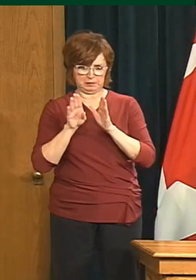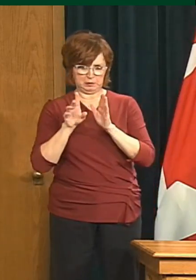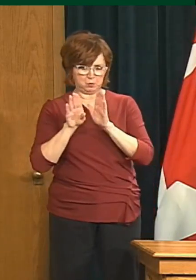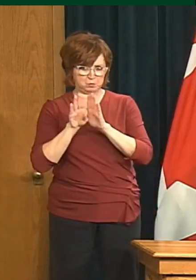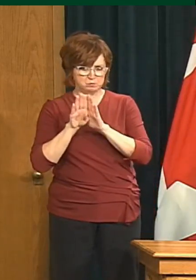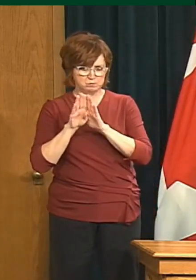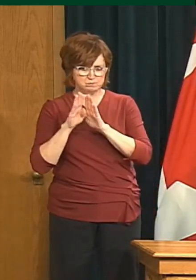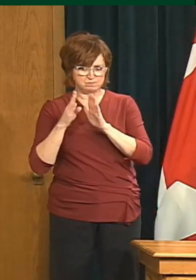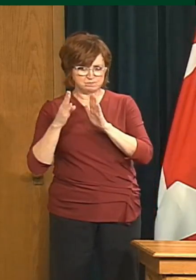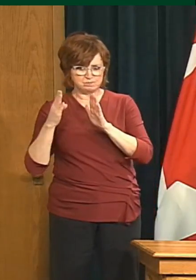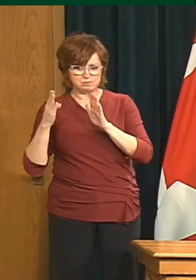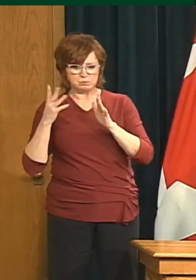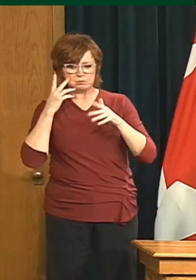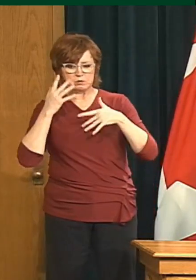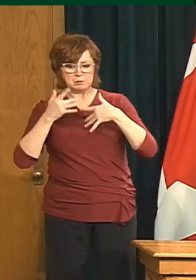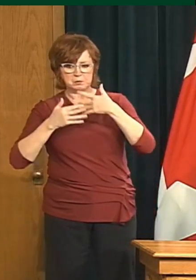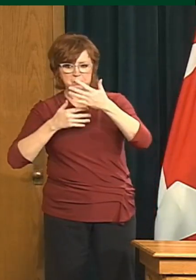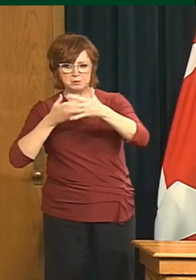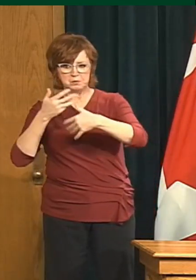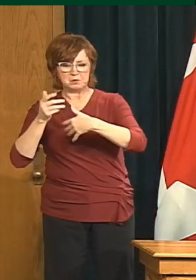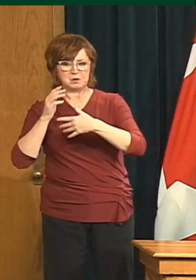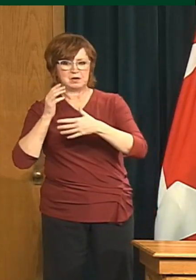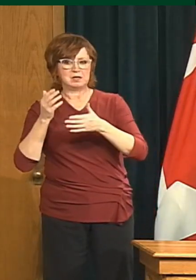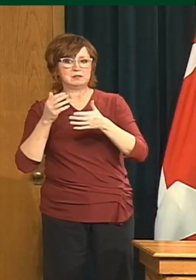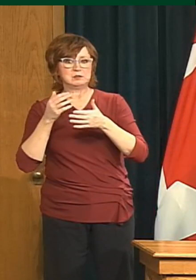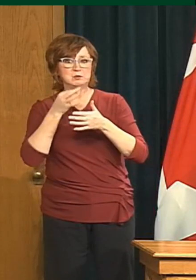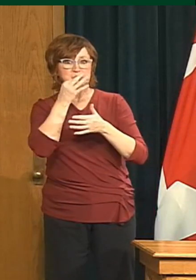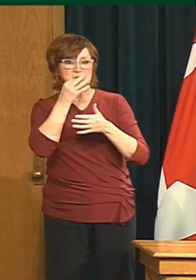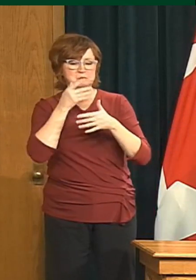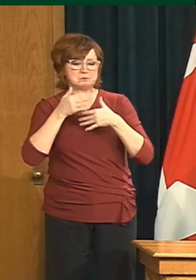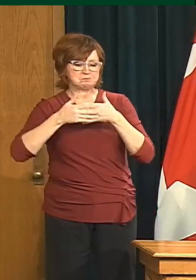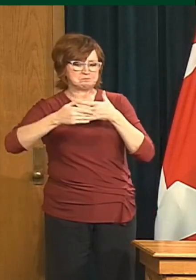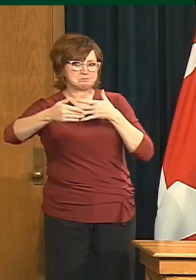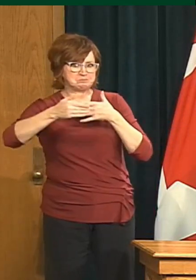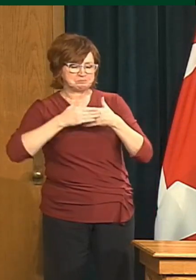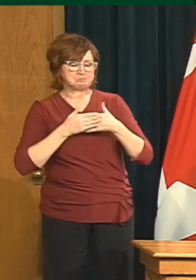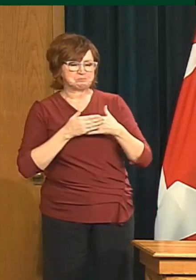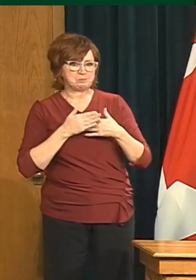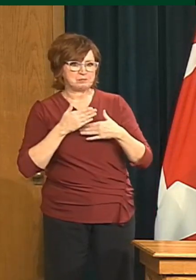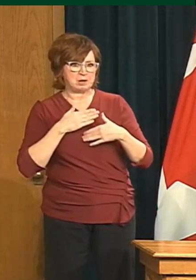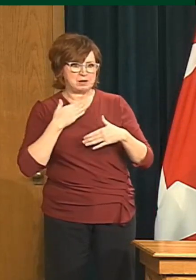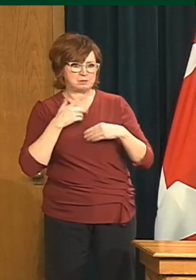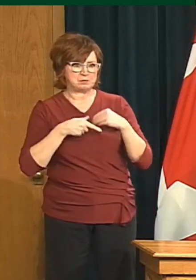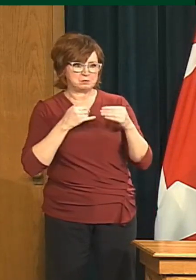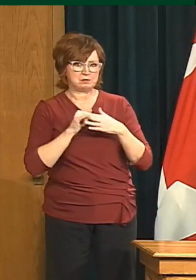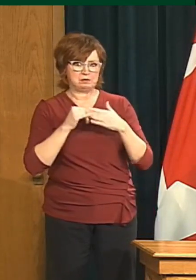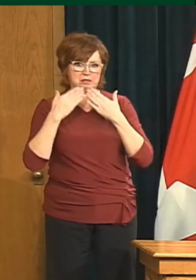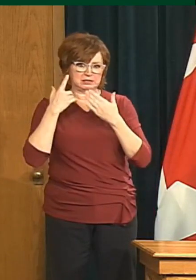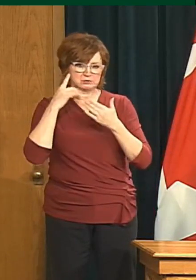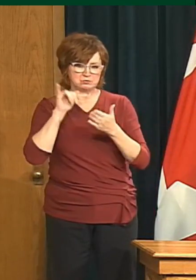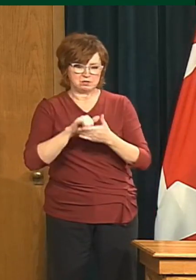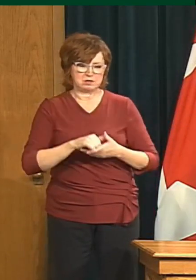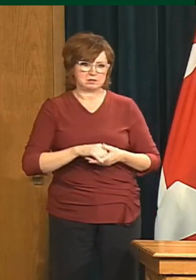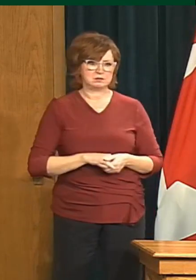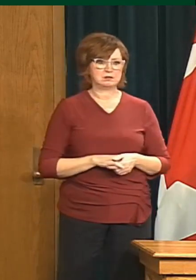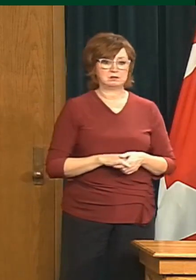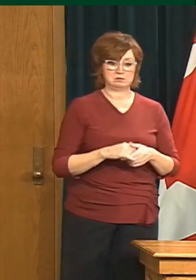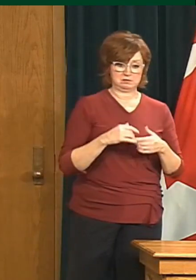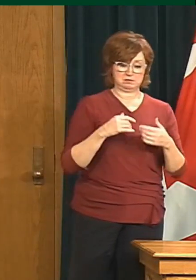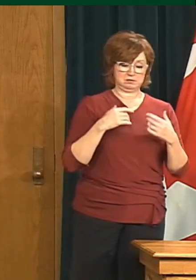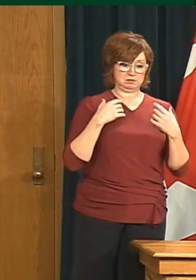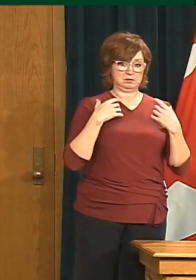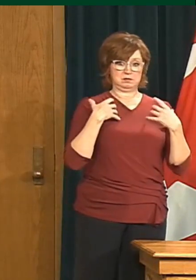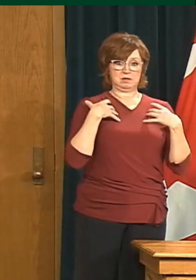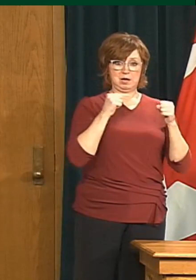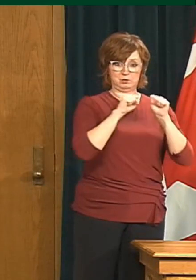of our economy in the weeks ahead. We have invested in the resources in our healthcare system to ensure that they have the resources to